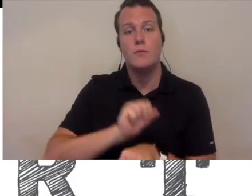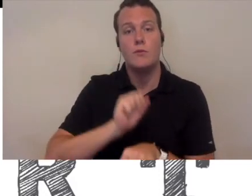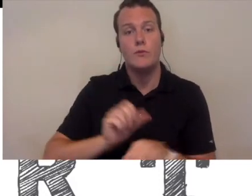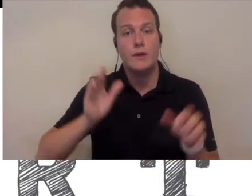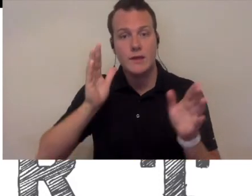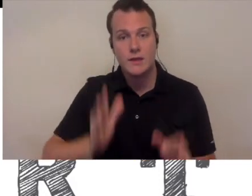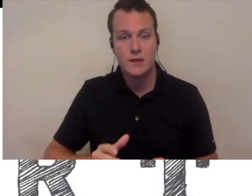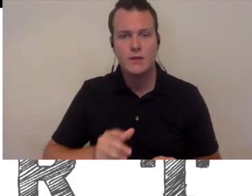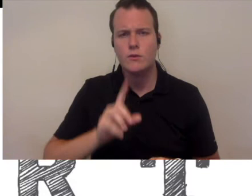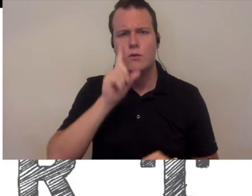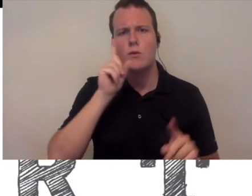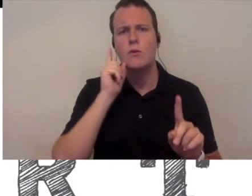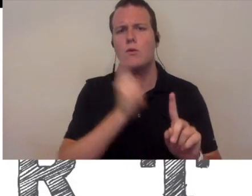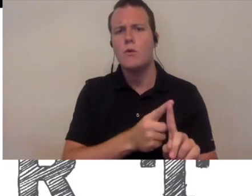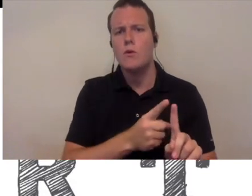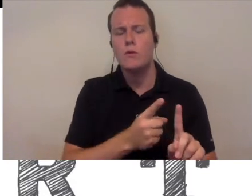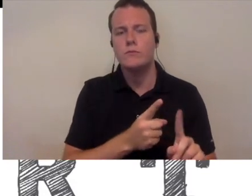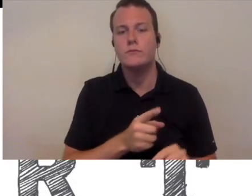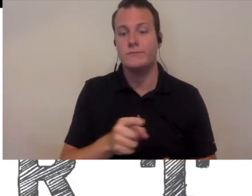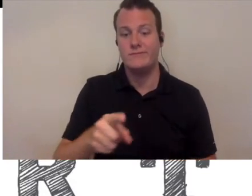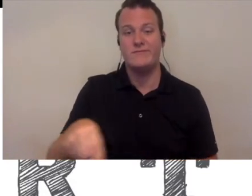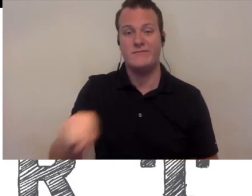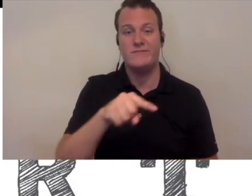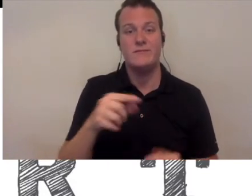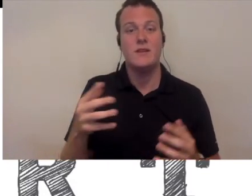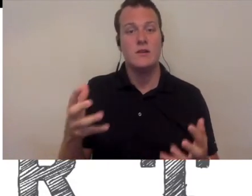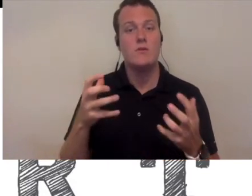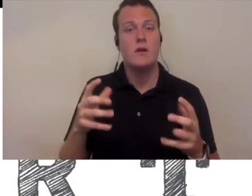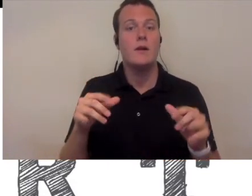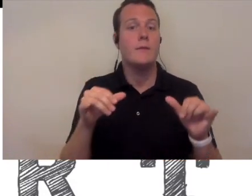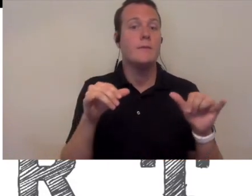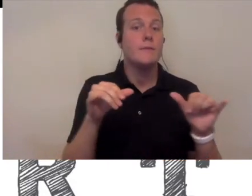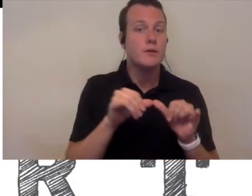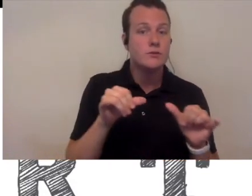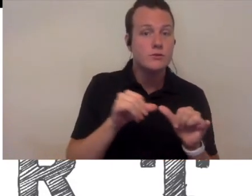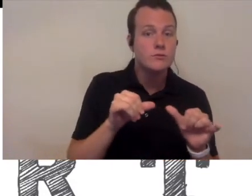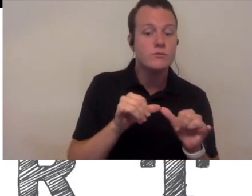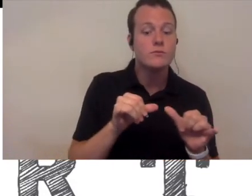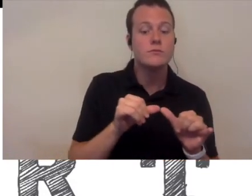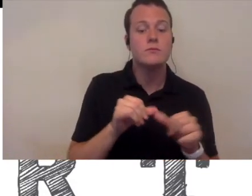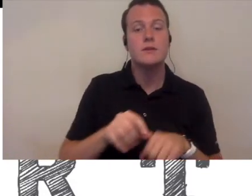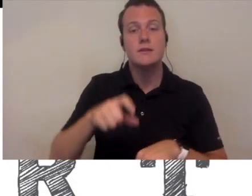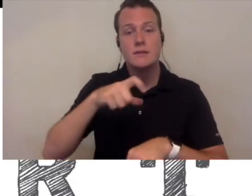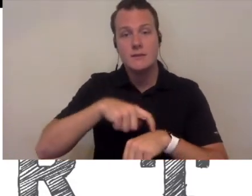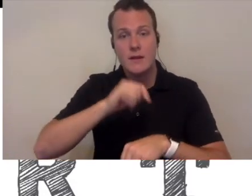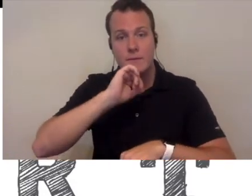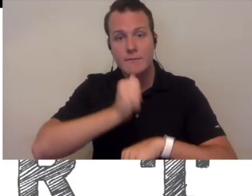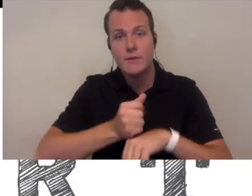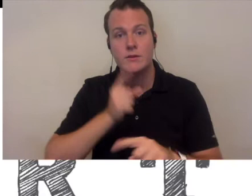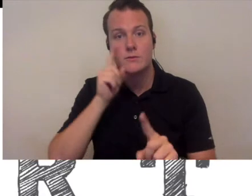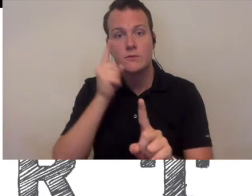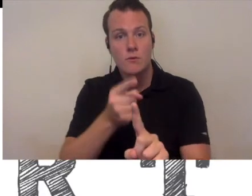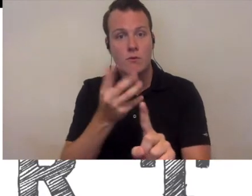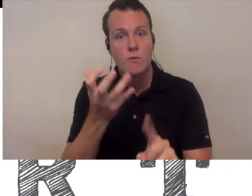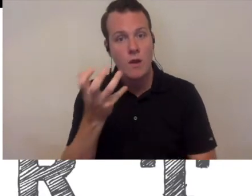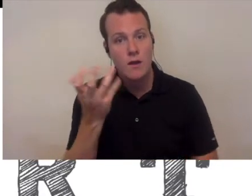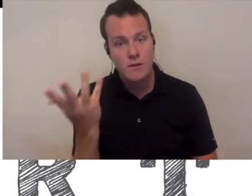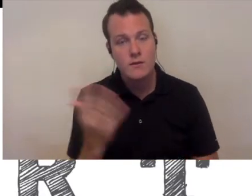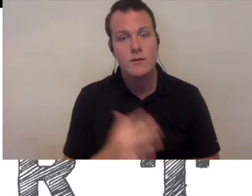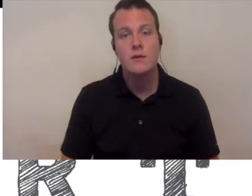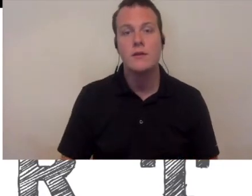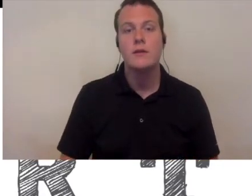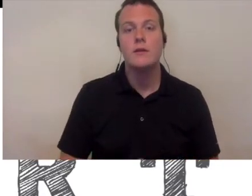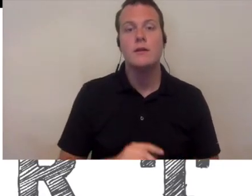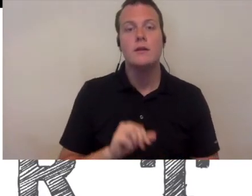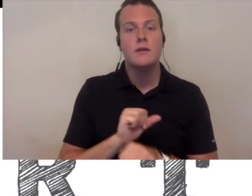Your employees are going to want to have measurable, time-based goals. So as you start to work with employees,